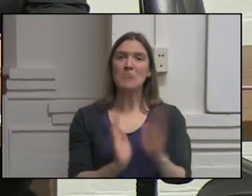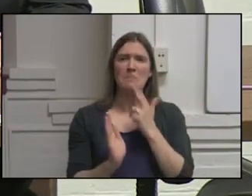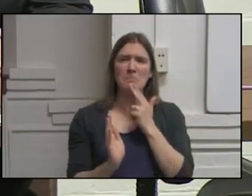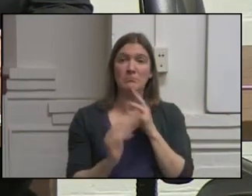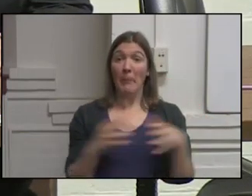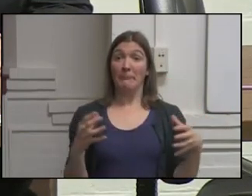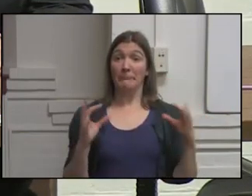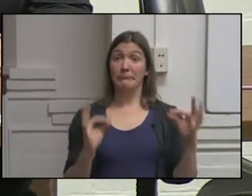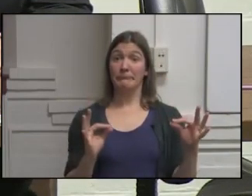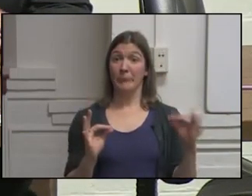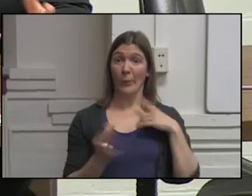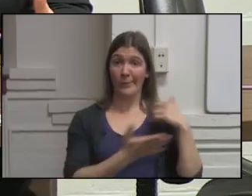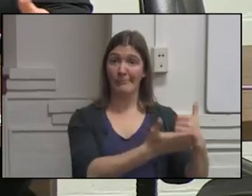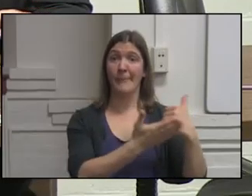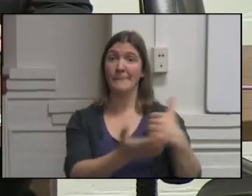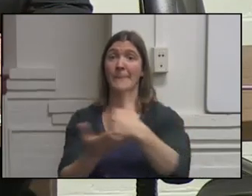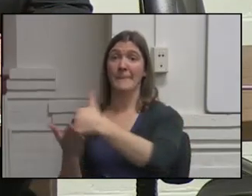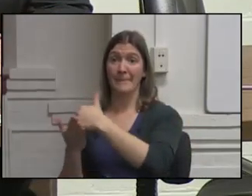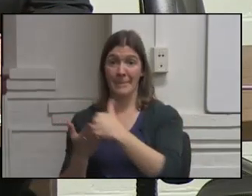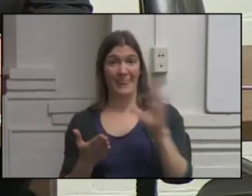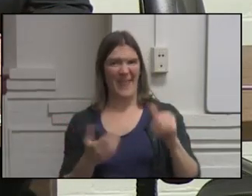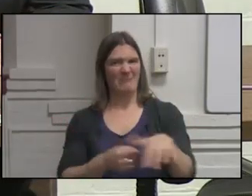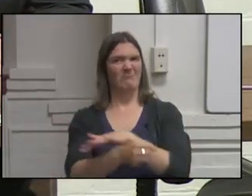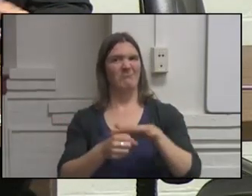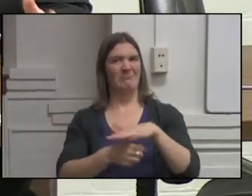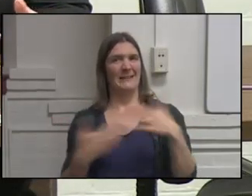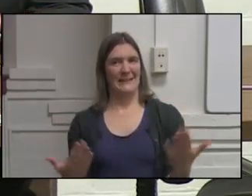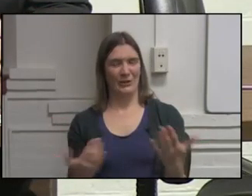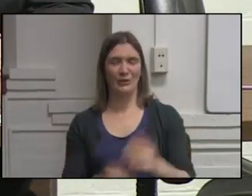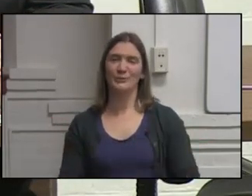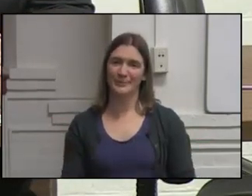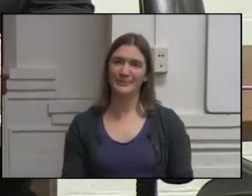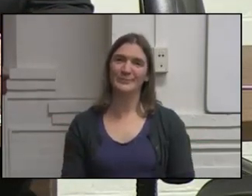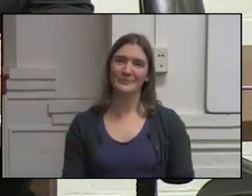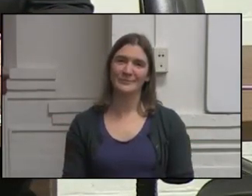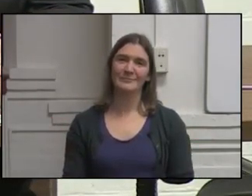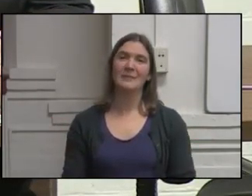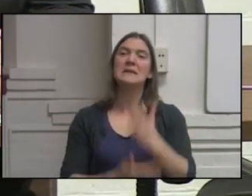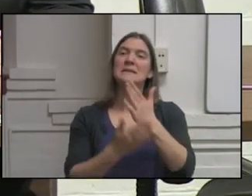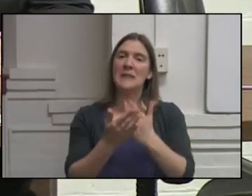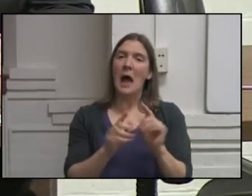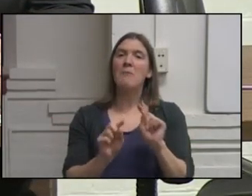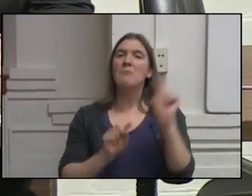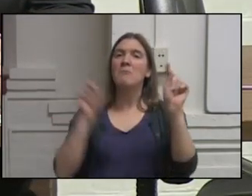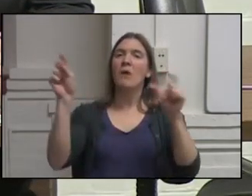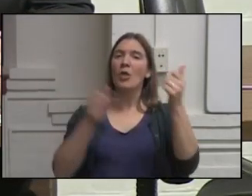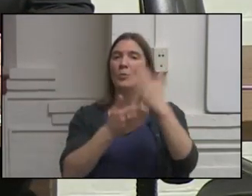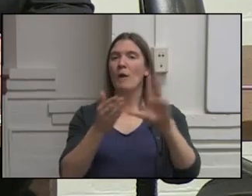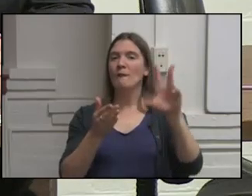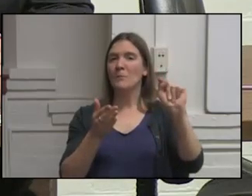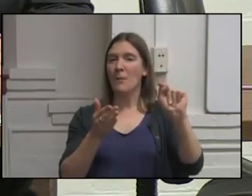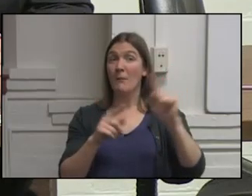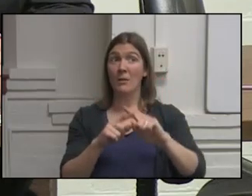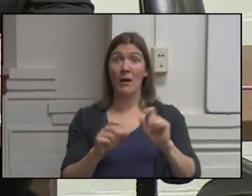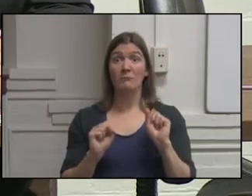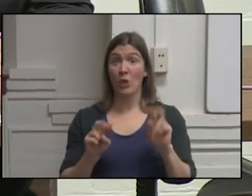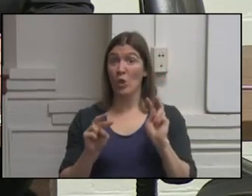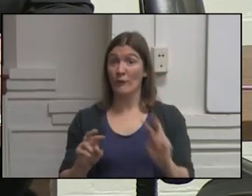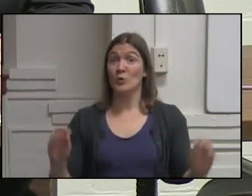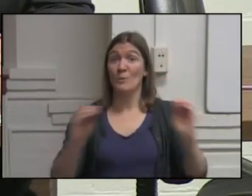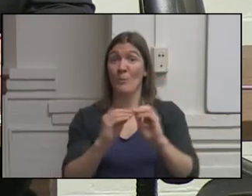businesses in our area and some in other parts of Vermont. We're very excited